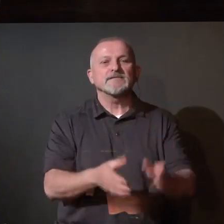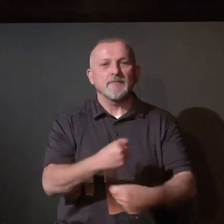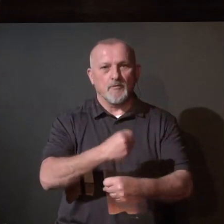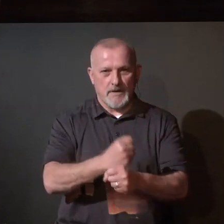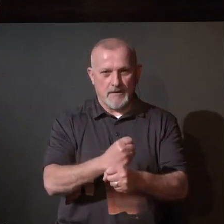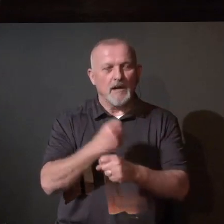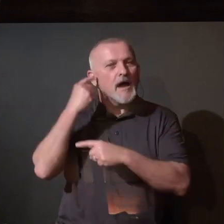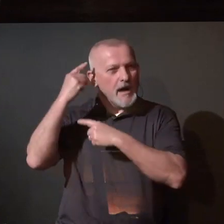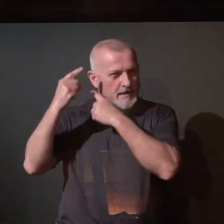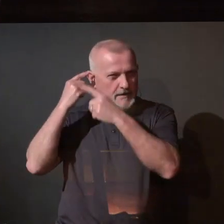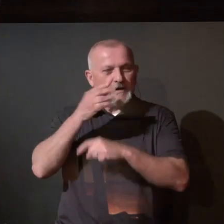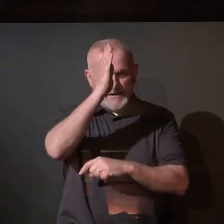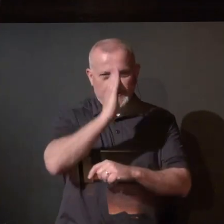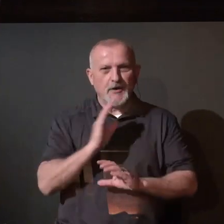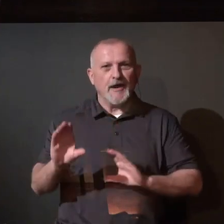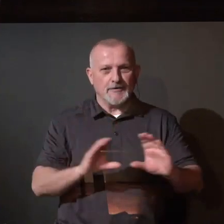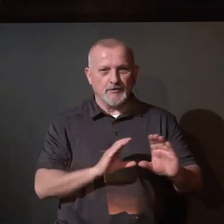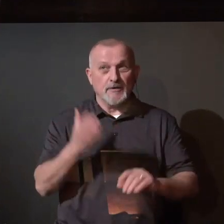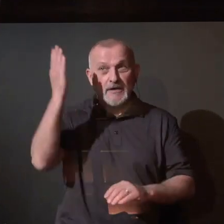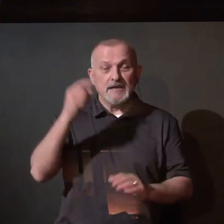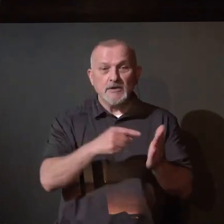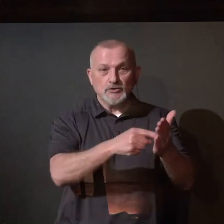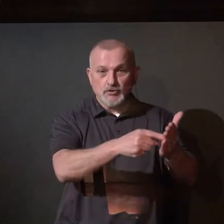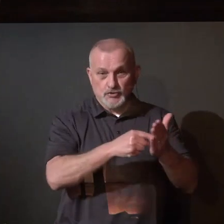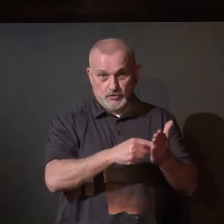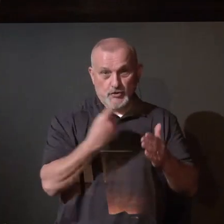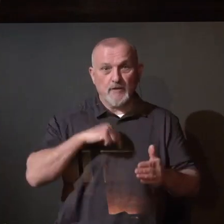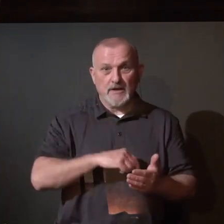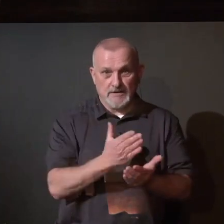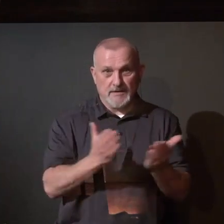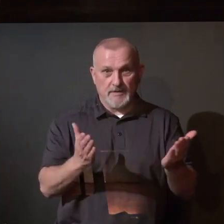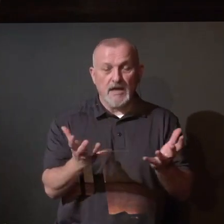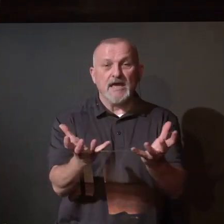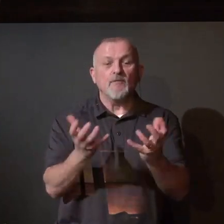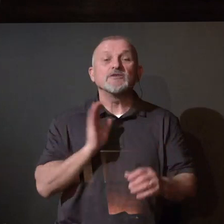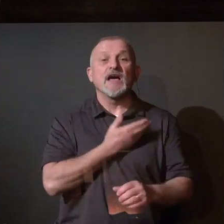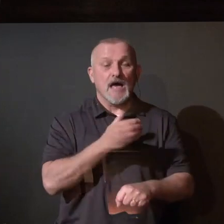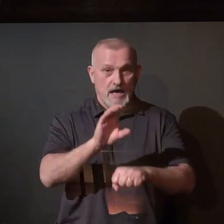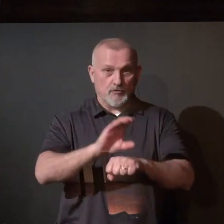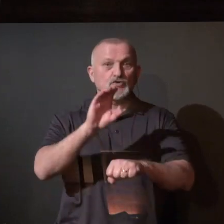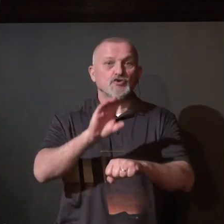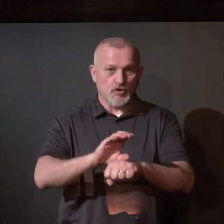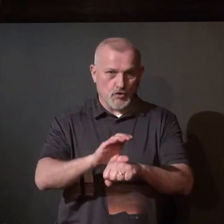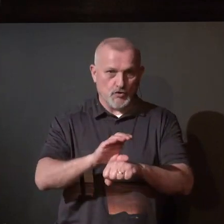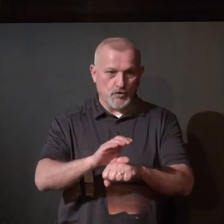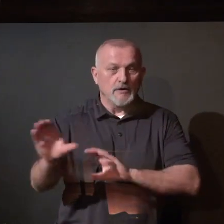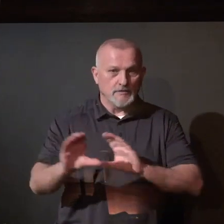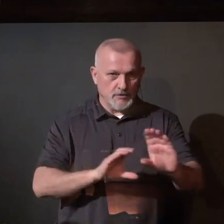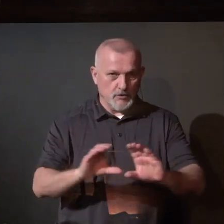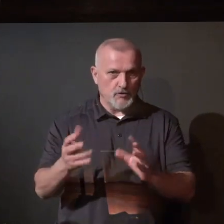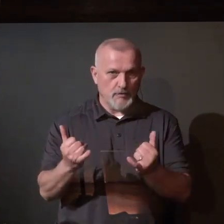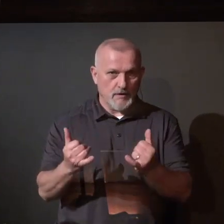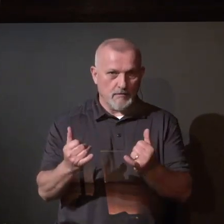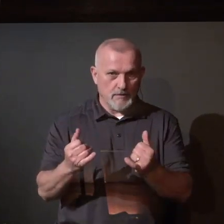I think God is showing us something that He wants our church to pour into. That if you're not even a part of our church, I think it's something that He's